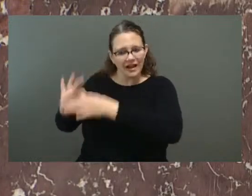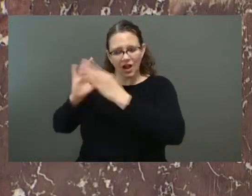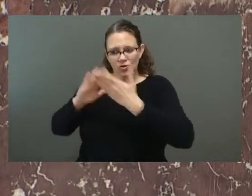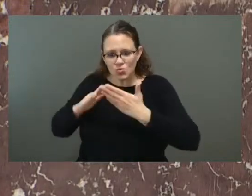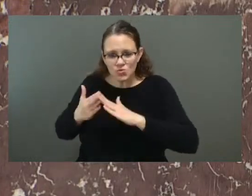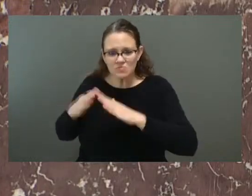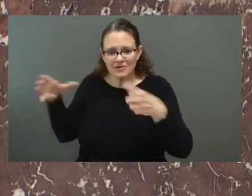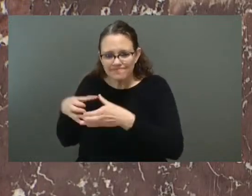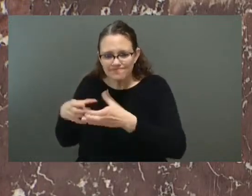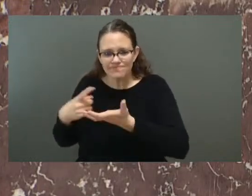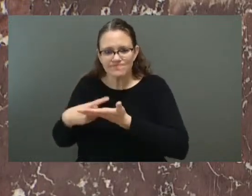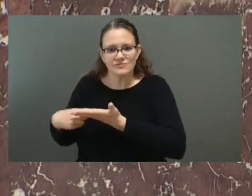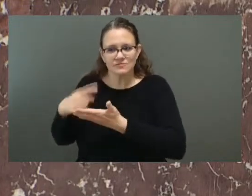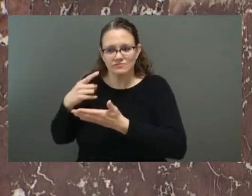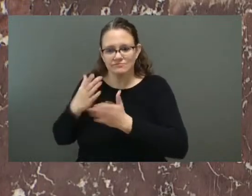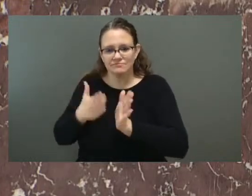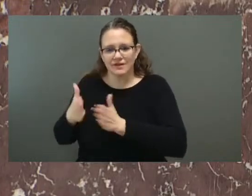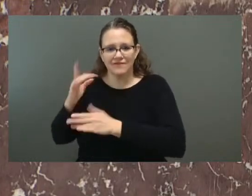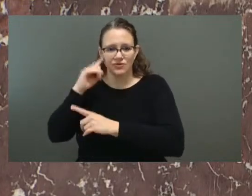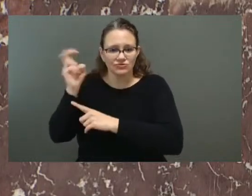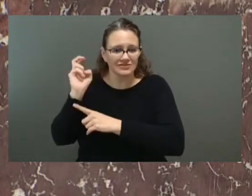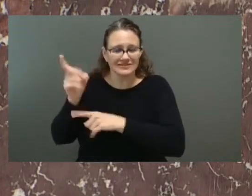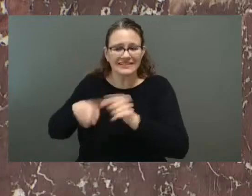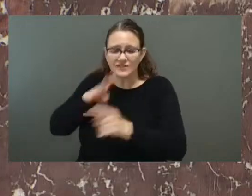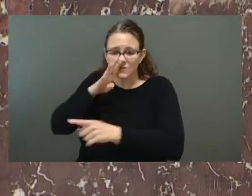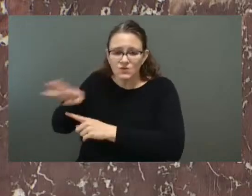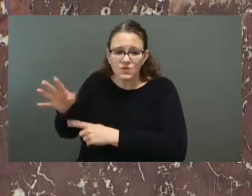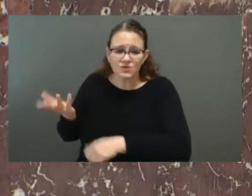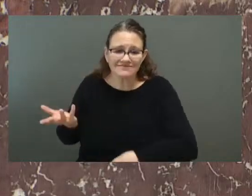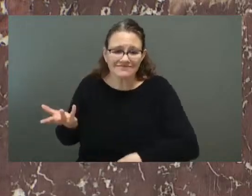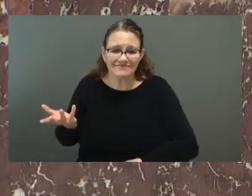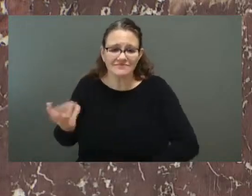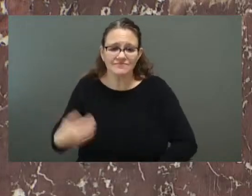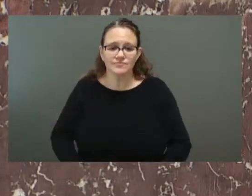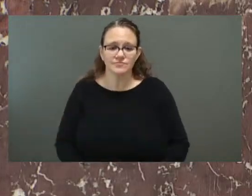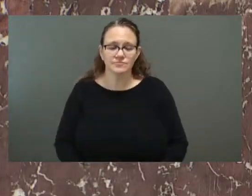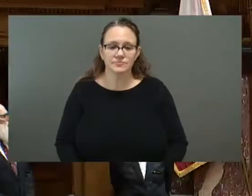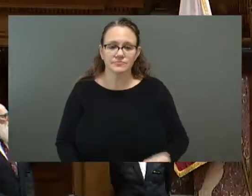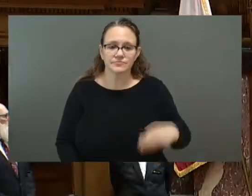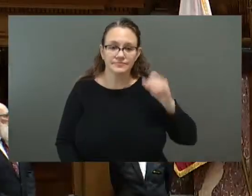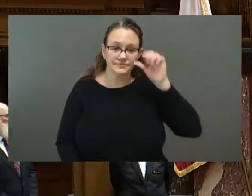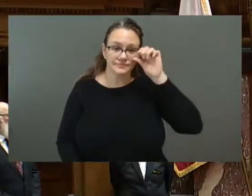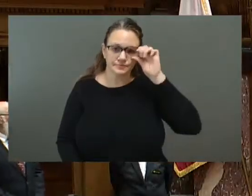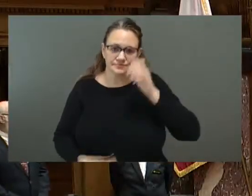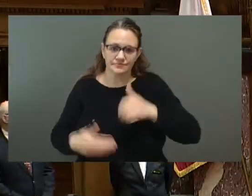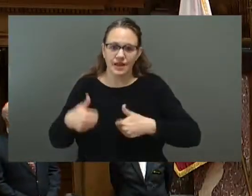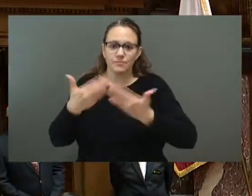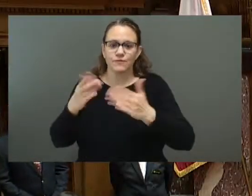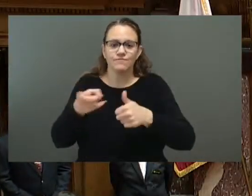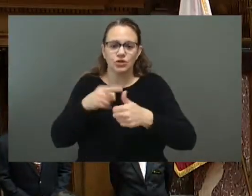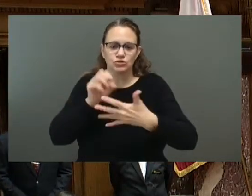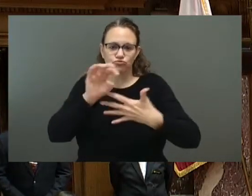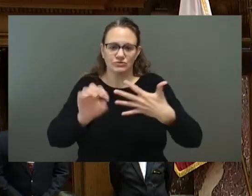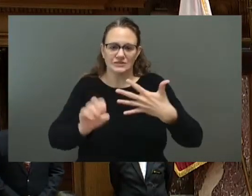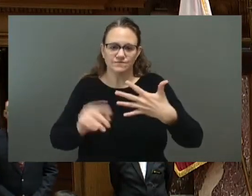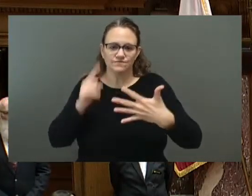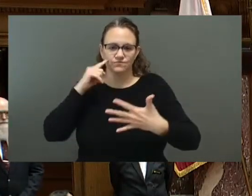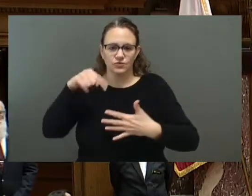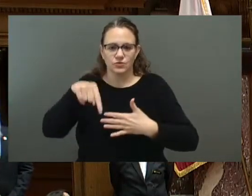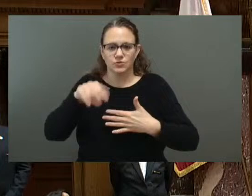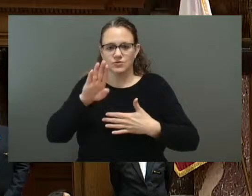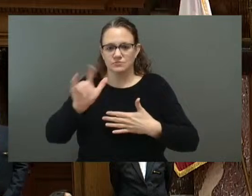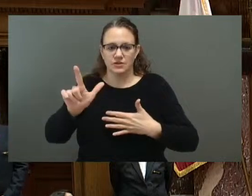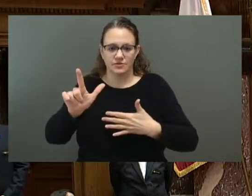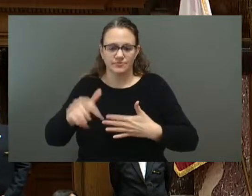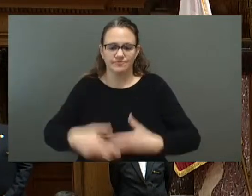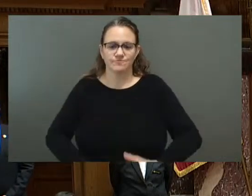ignore. Mr. Speaker, move first reading of the bill. Members, the question is first reading of the bill. All those in